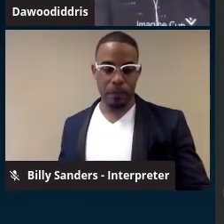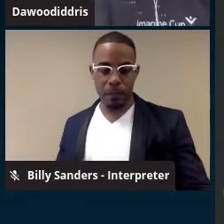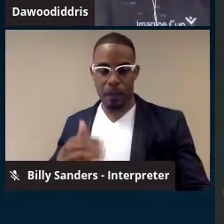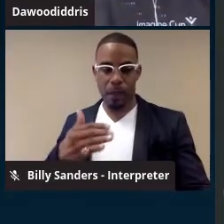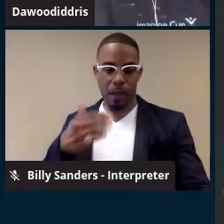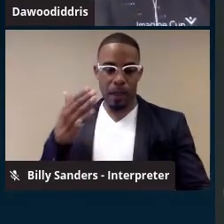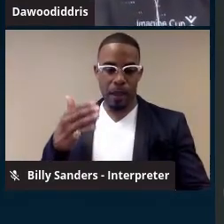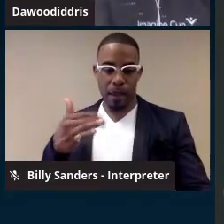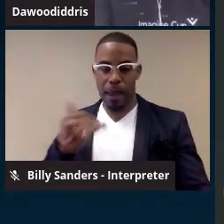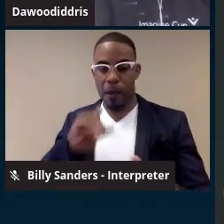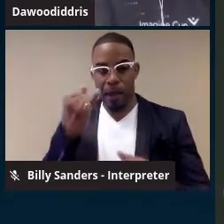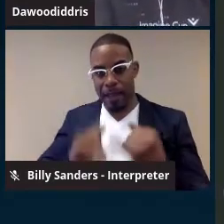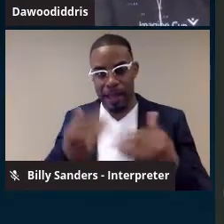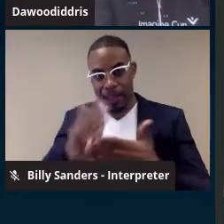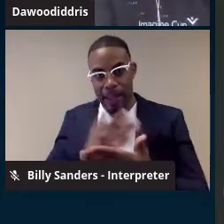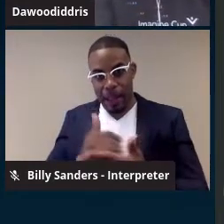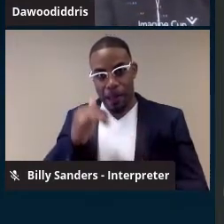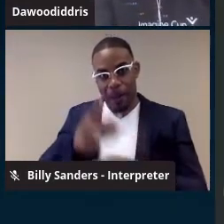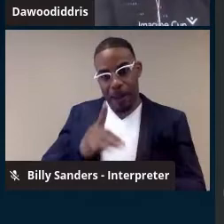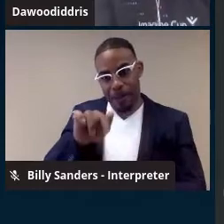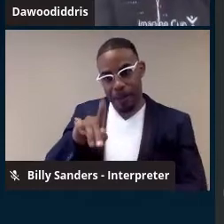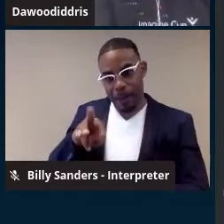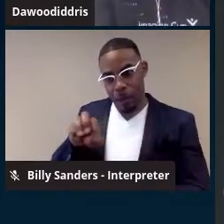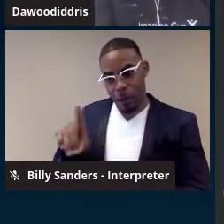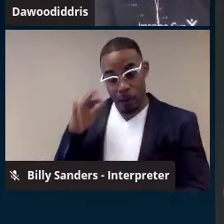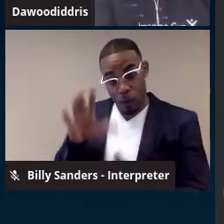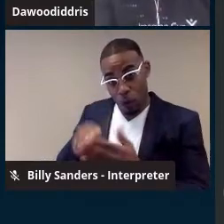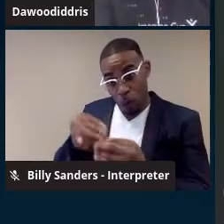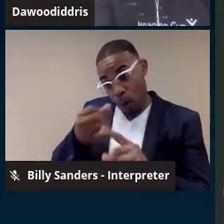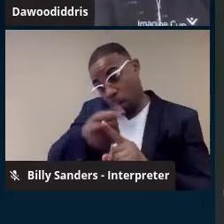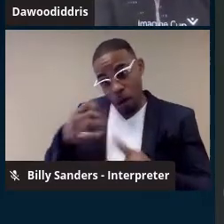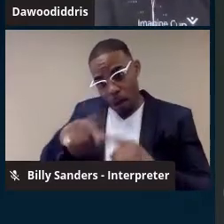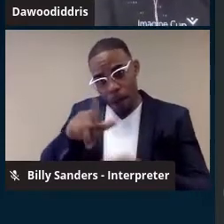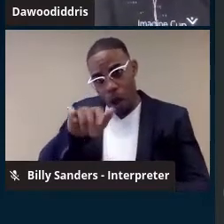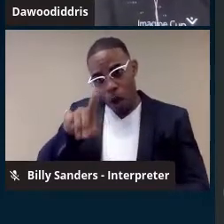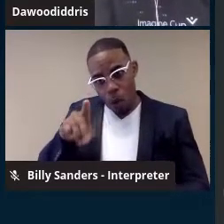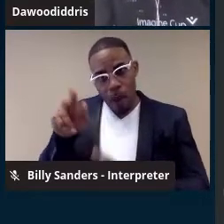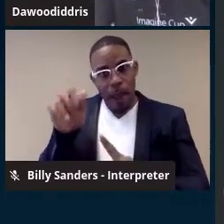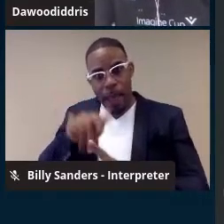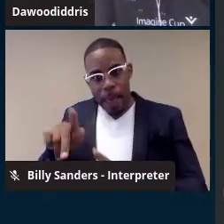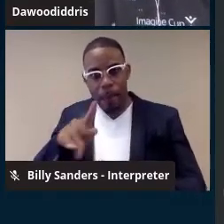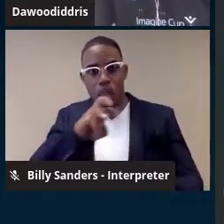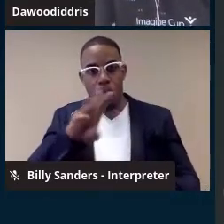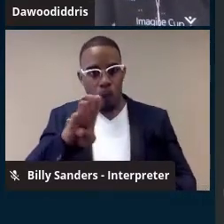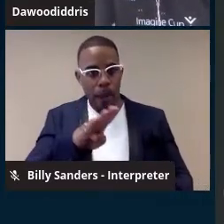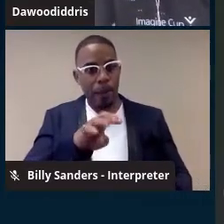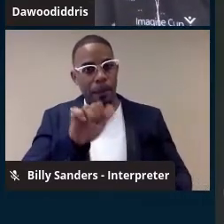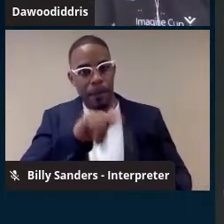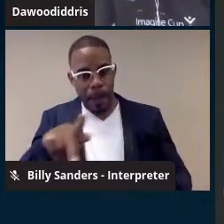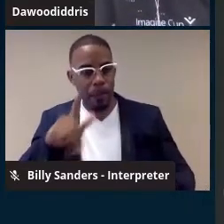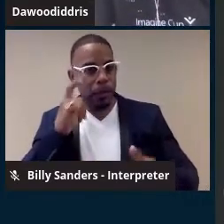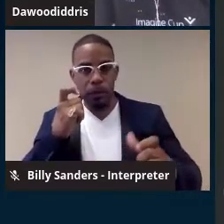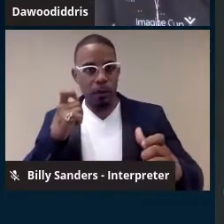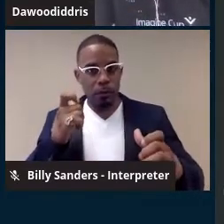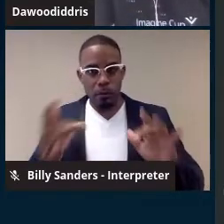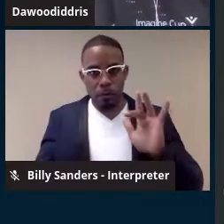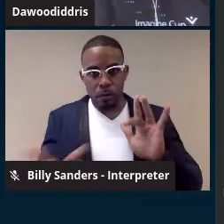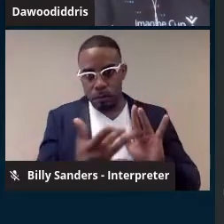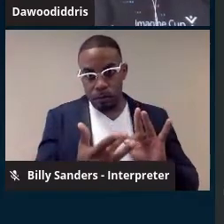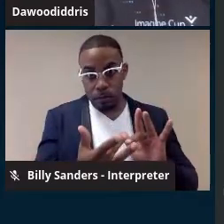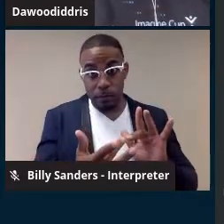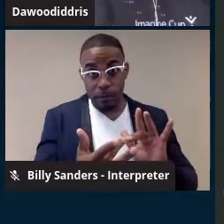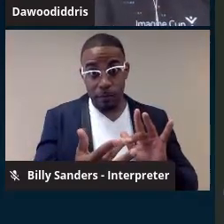my name is Dawood Iddris. If you want to learn more about Node application, web application in general, just keep in touch with